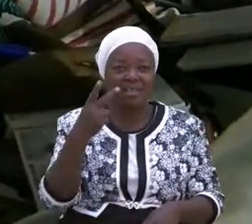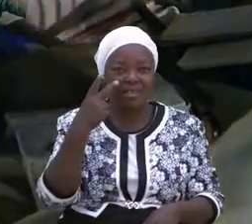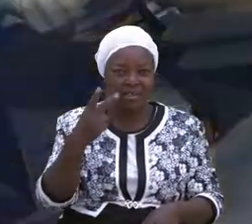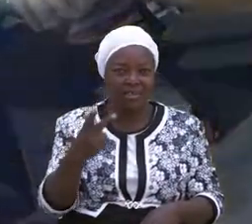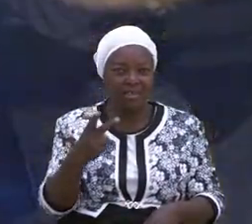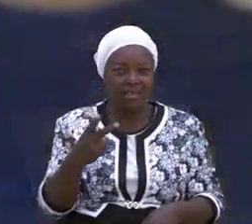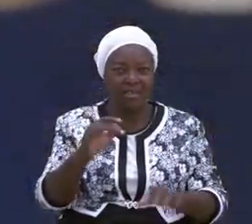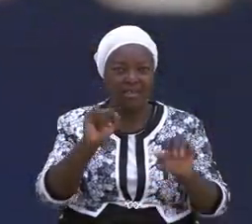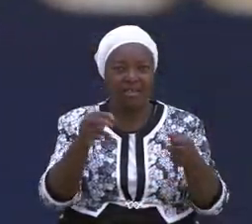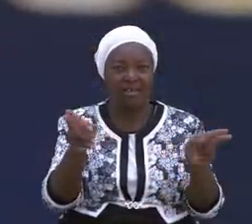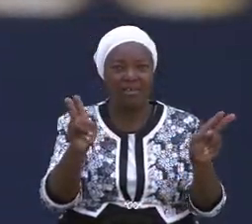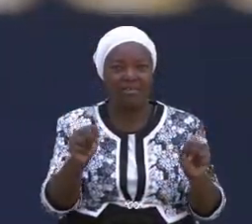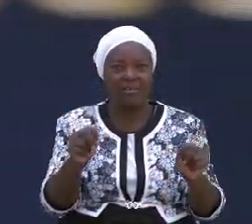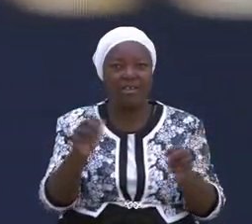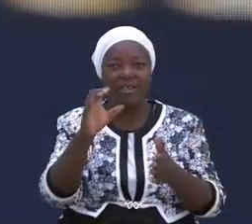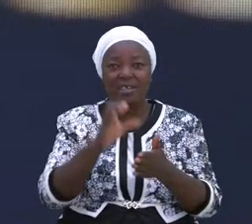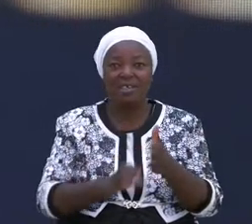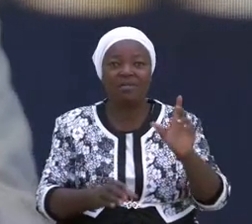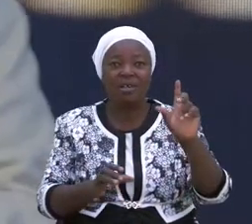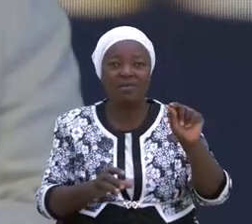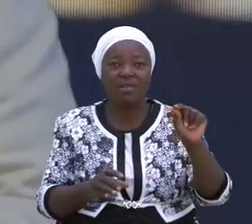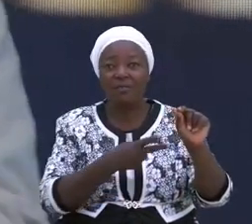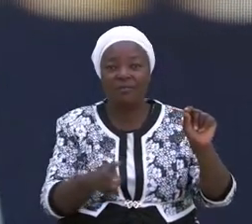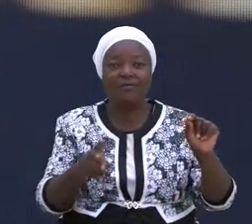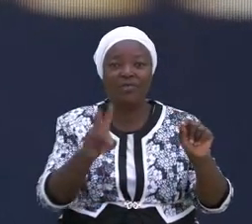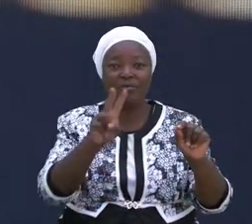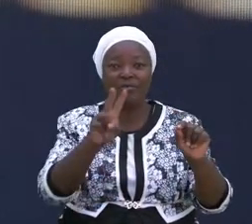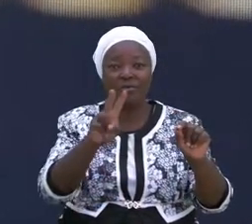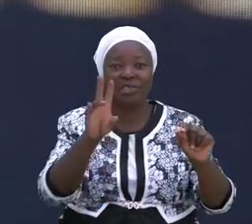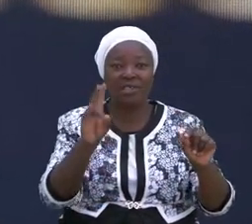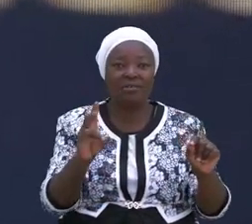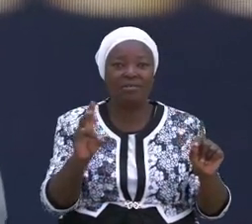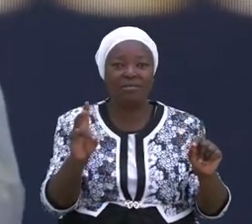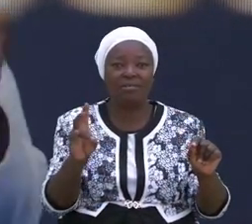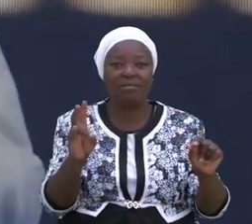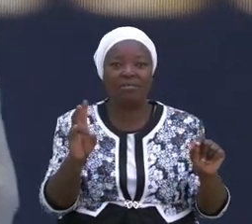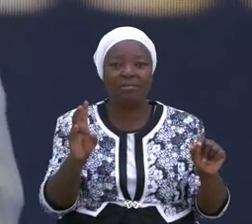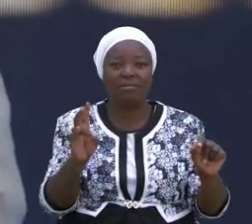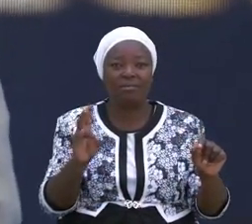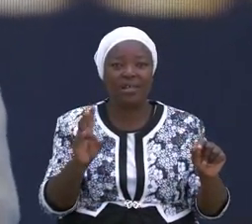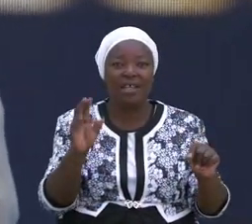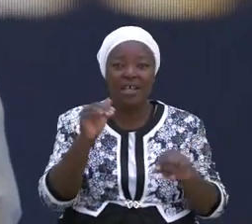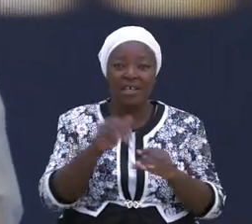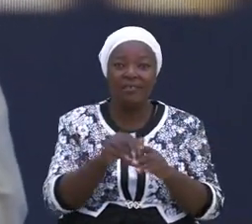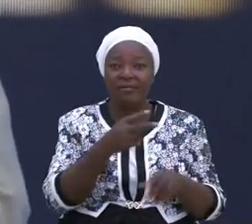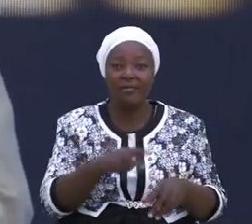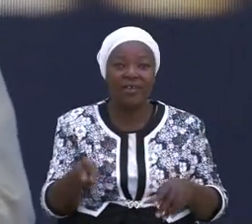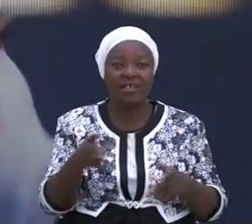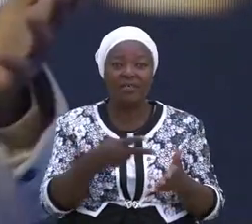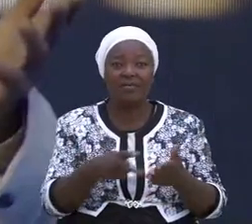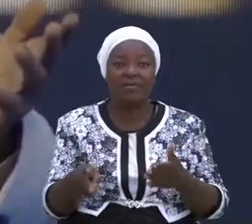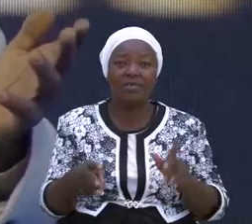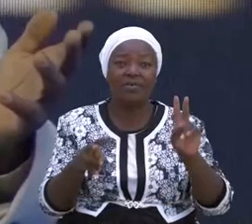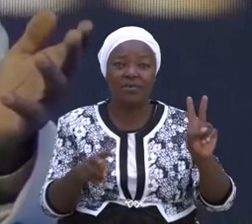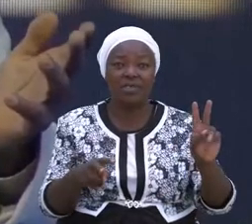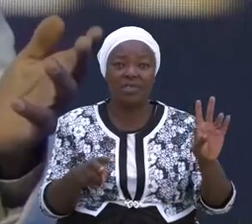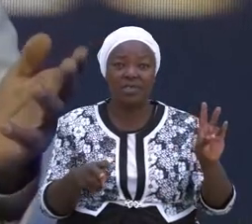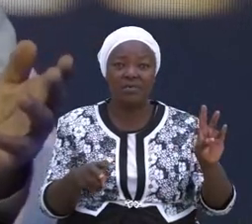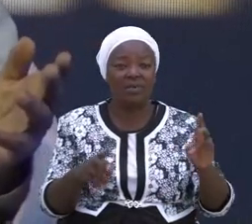John chapter 20, verse 27. In verse 27,